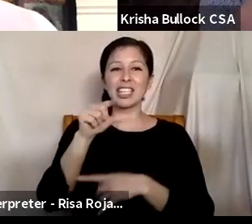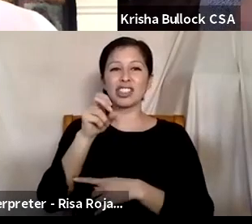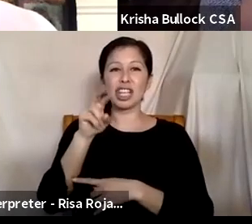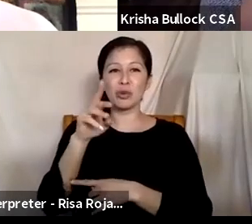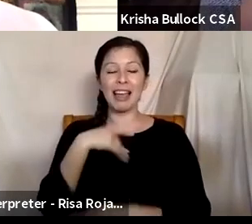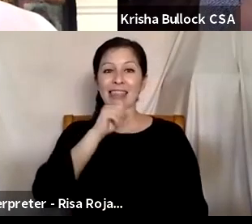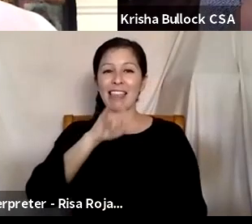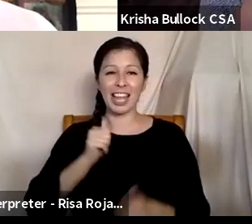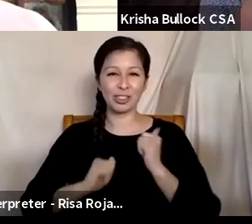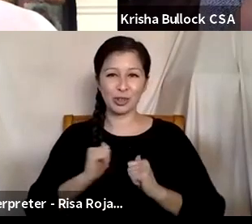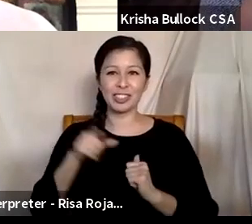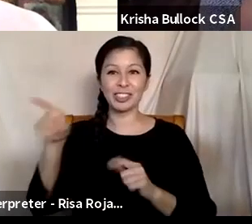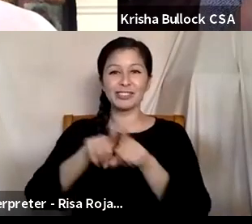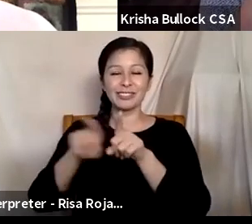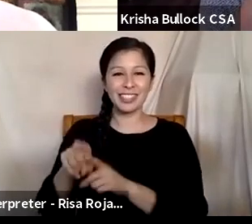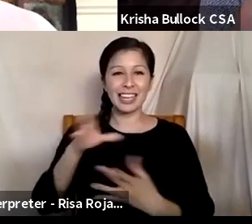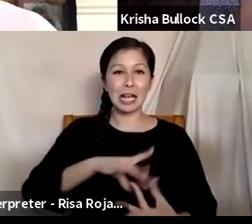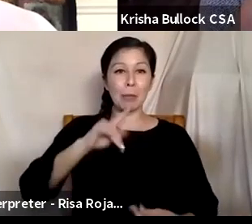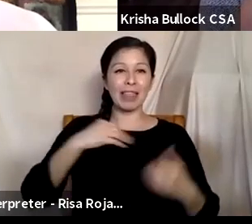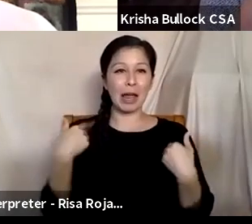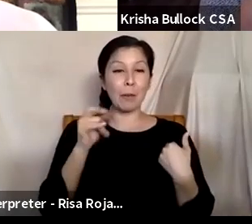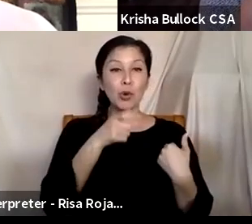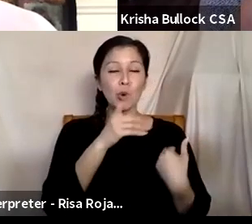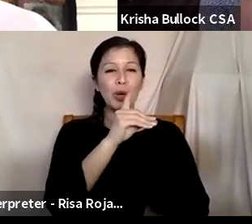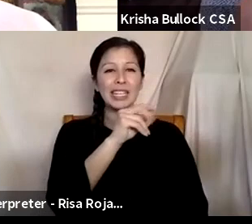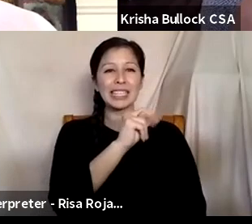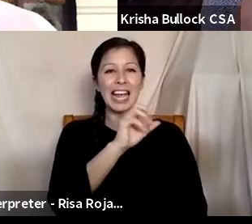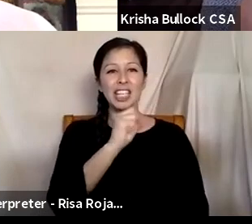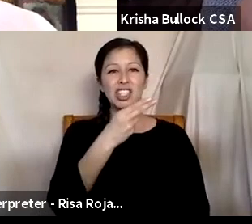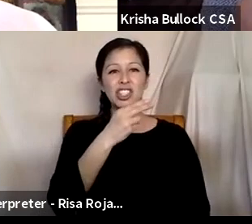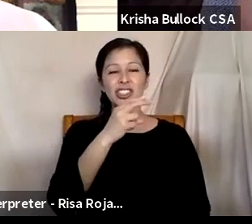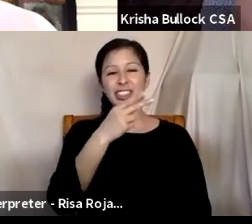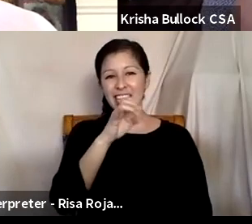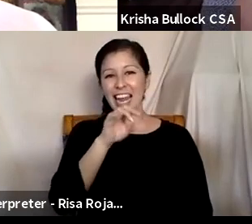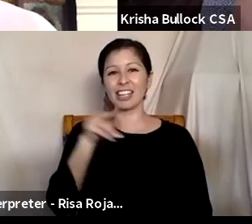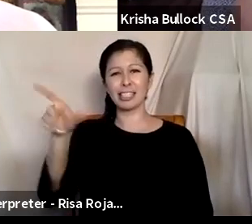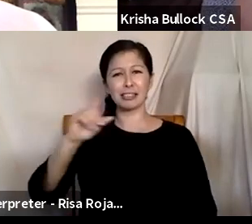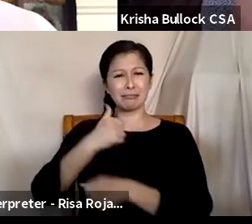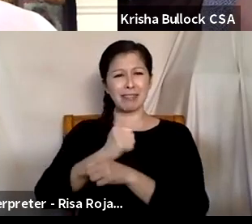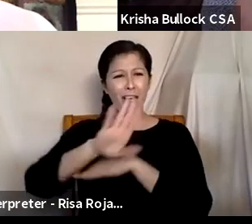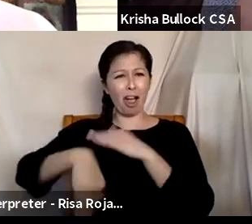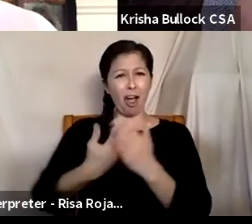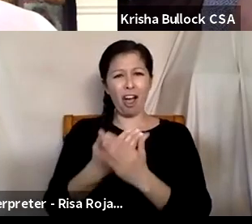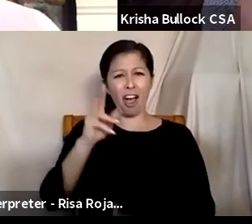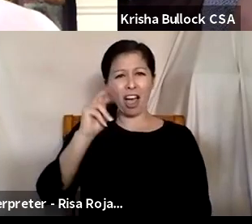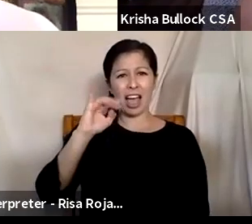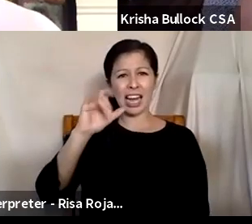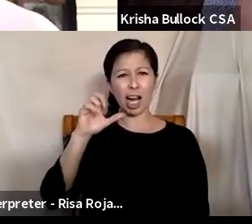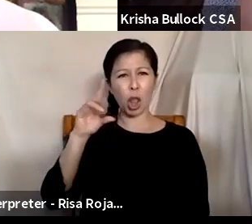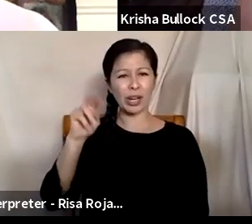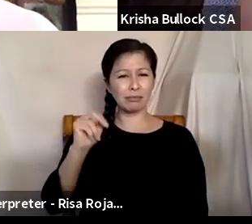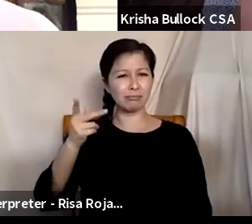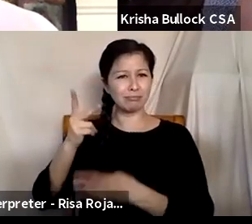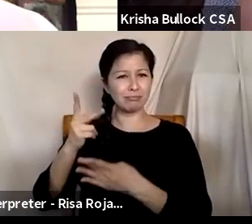love that show. She's also the spirit animal of Dan Schneider, who created, I think, all of Nickelodeon's programming. I'm not